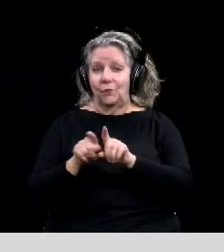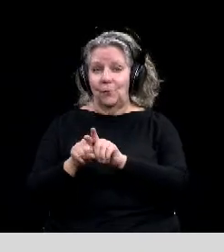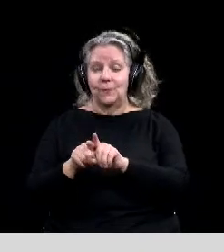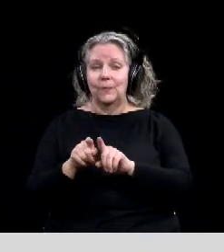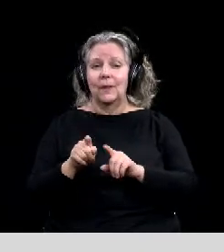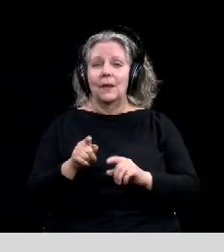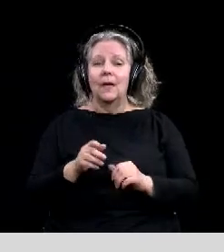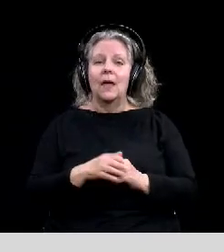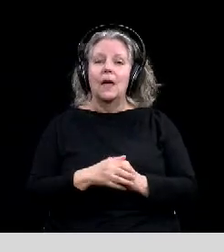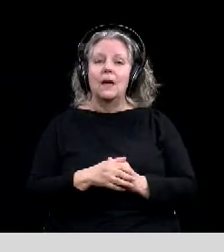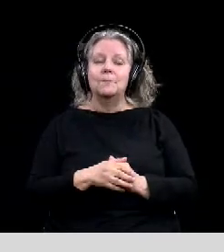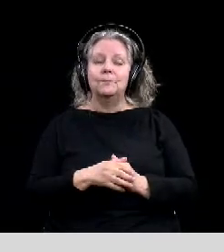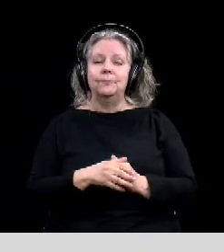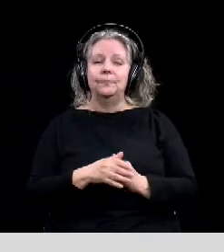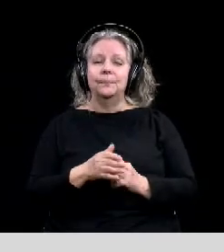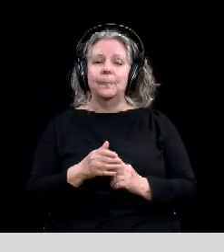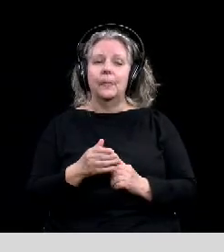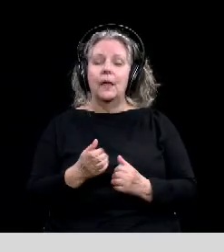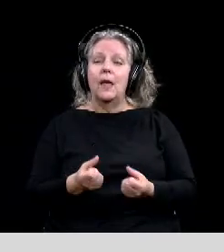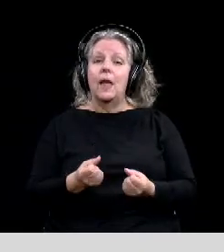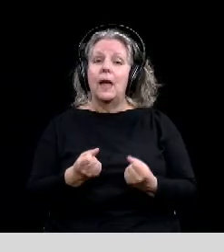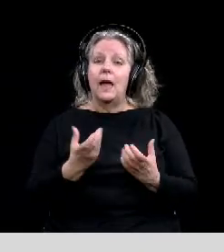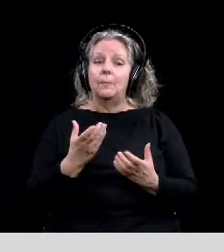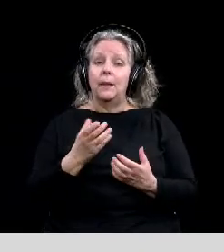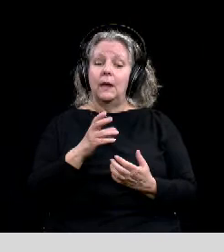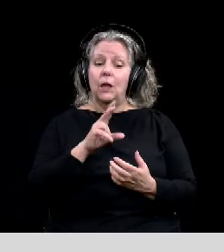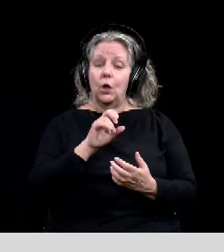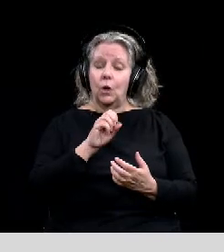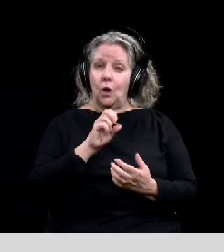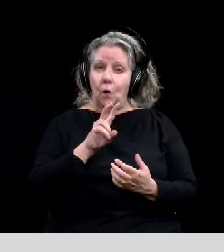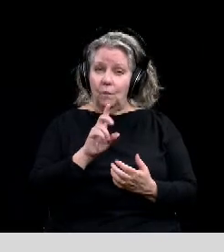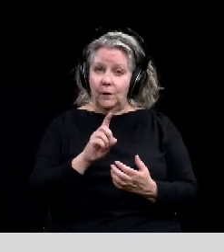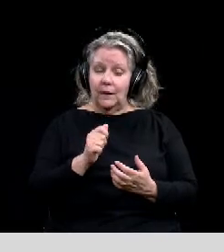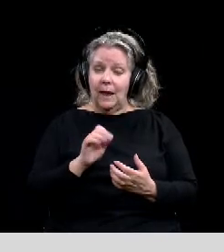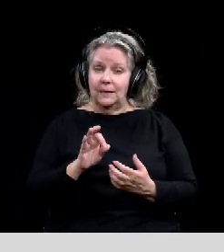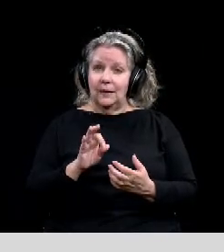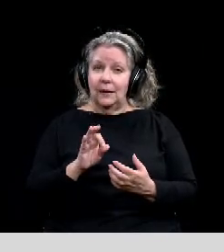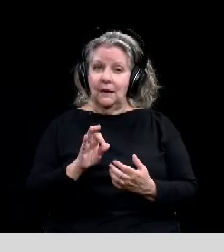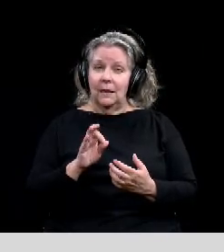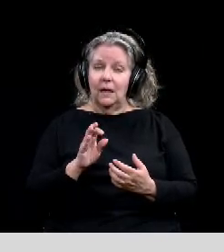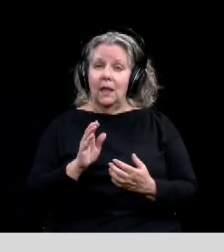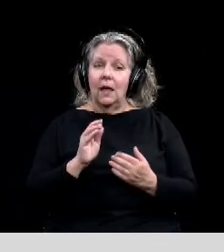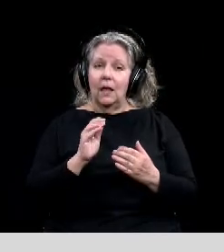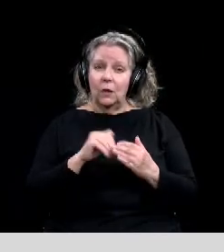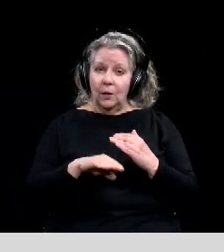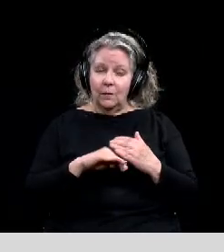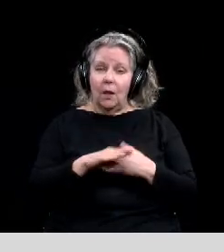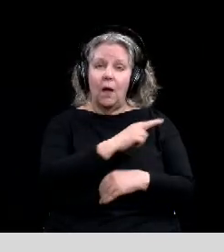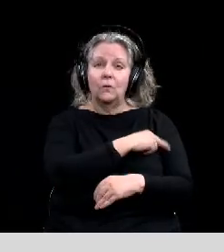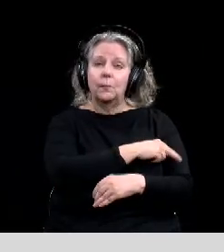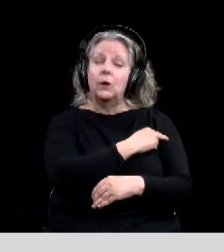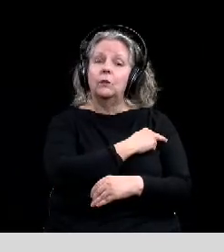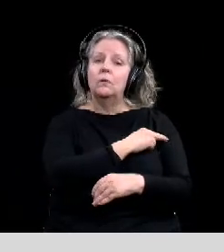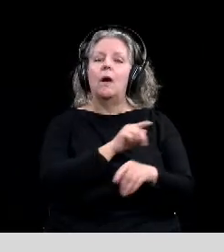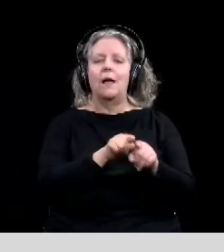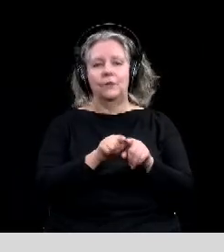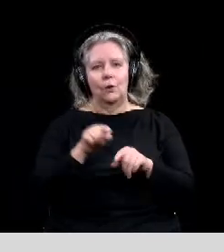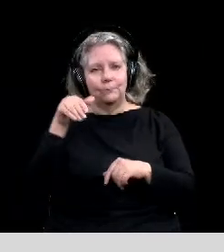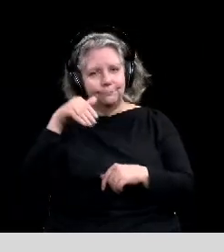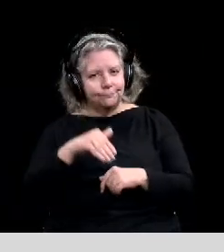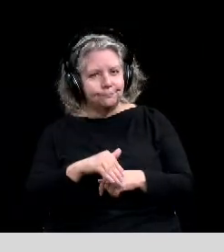admitted to hospitals continues to be on the downslope. So right at first, we were almost